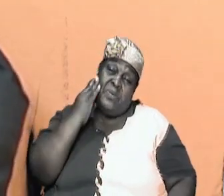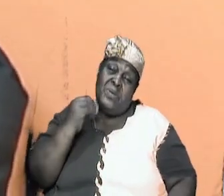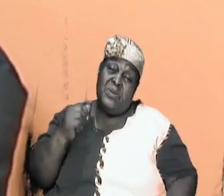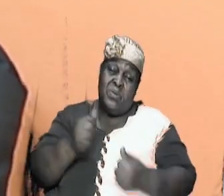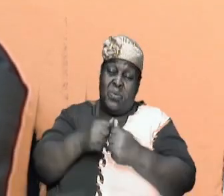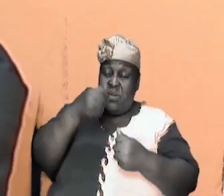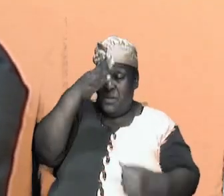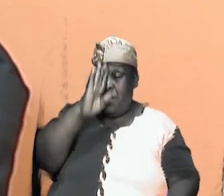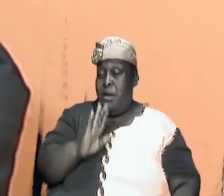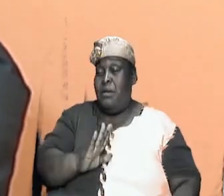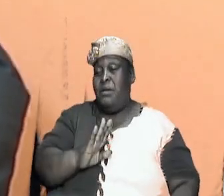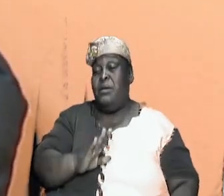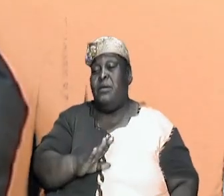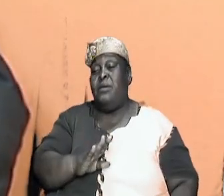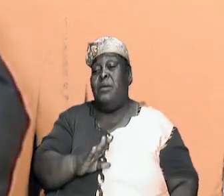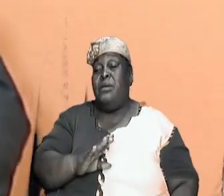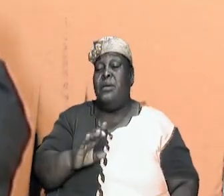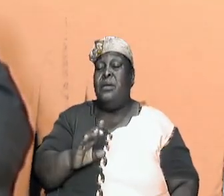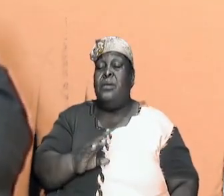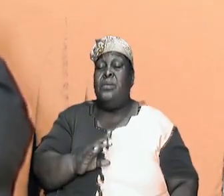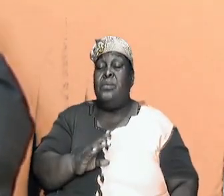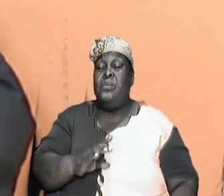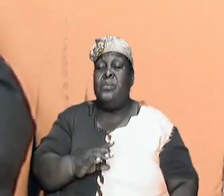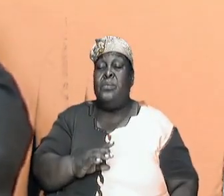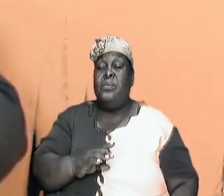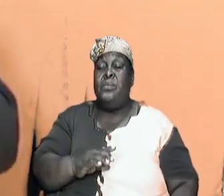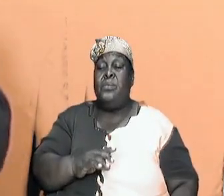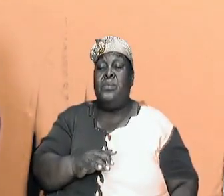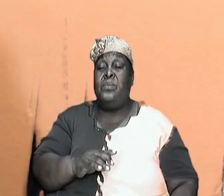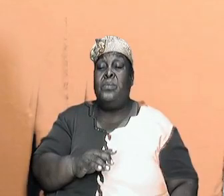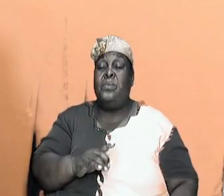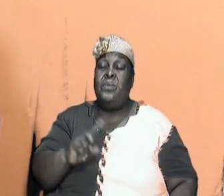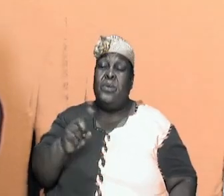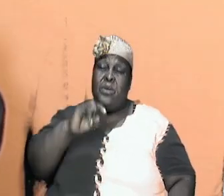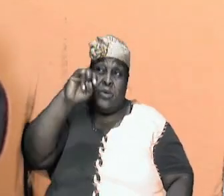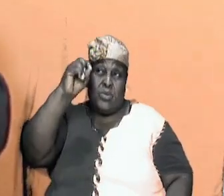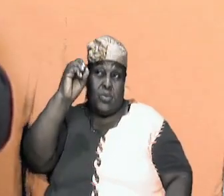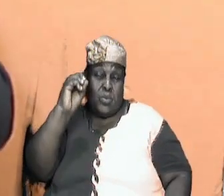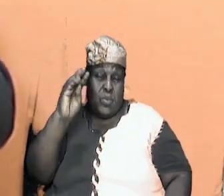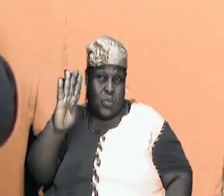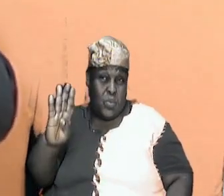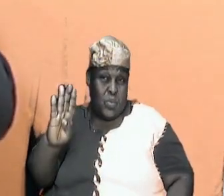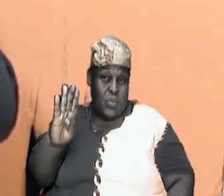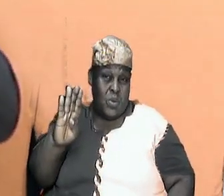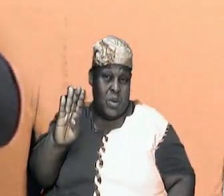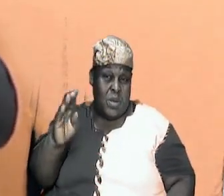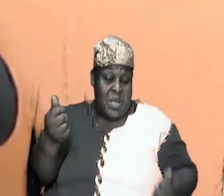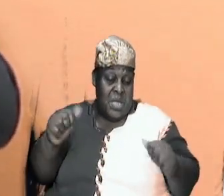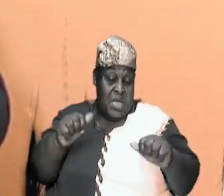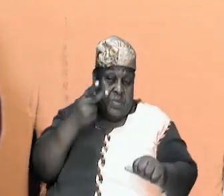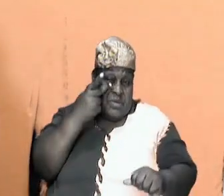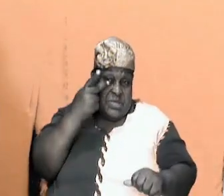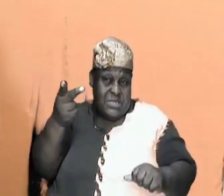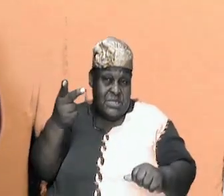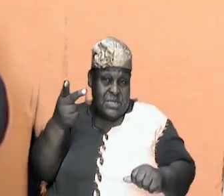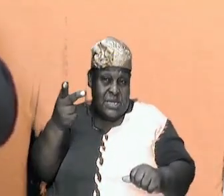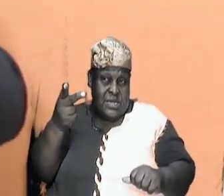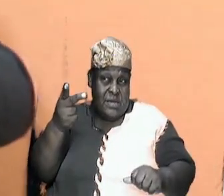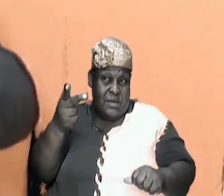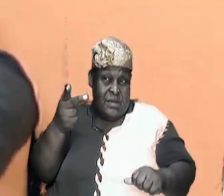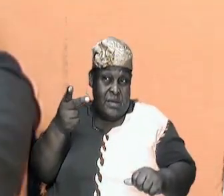with God, where Job was able to see, he thought he was